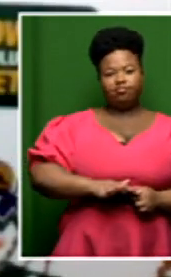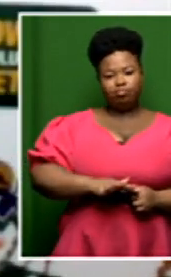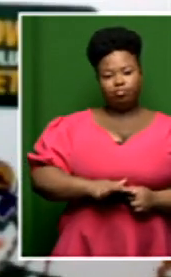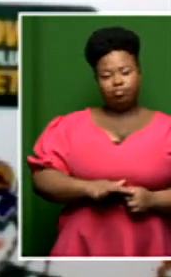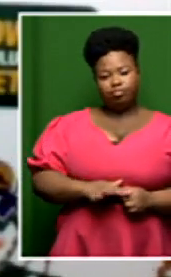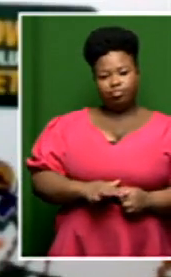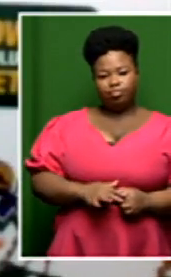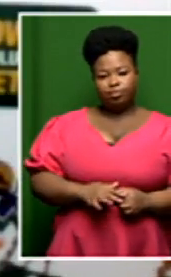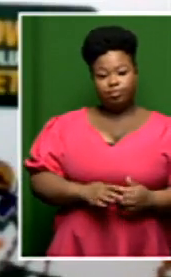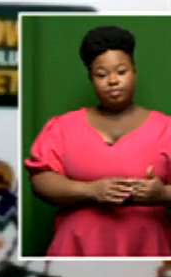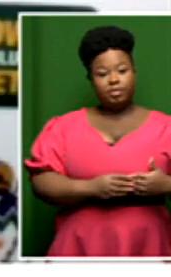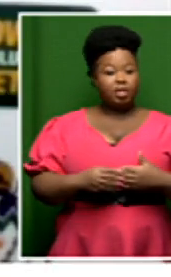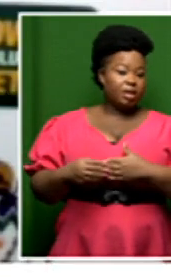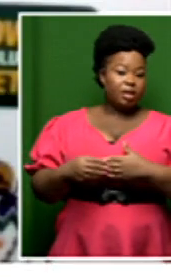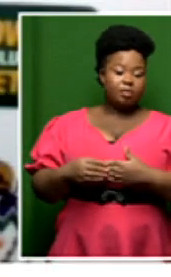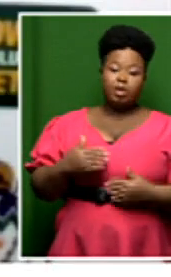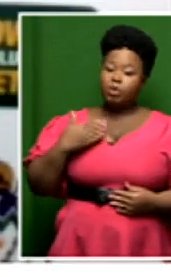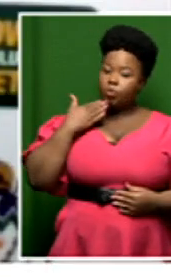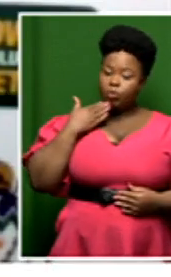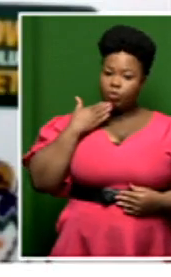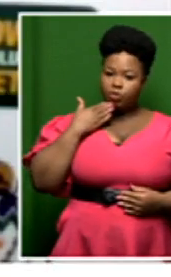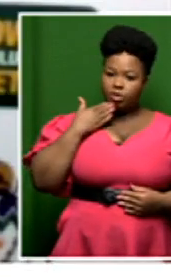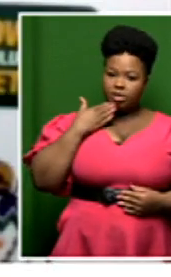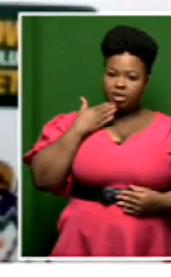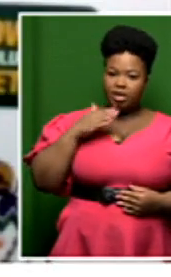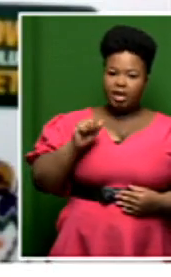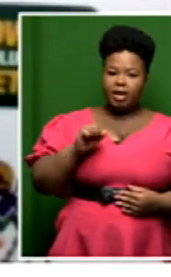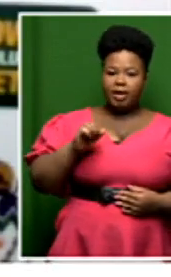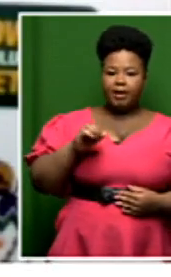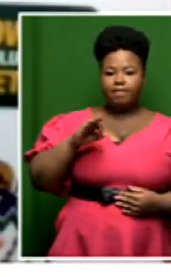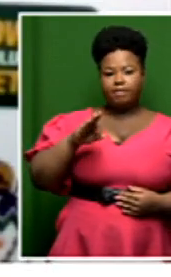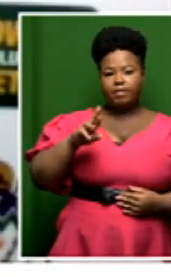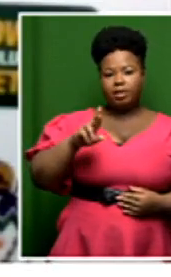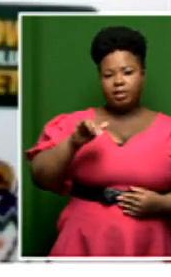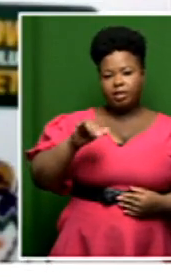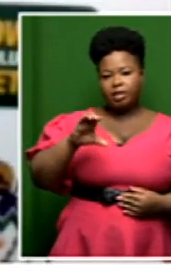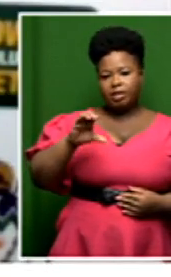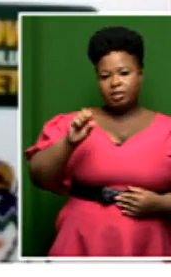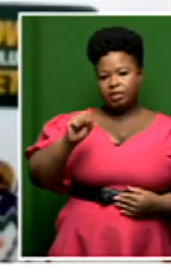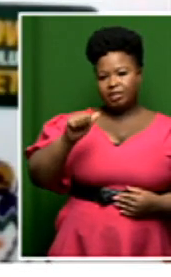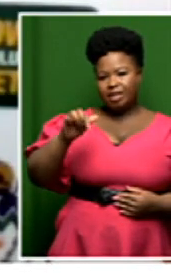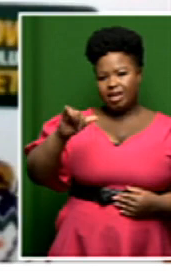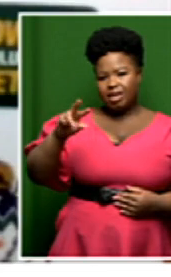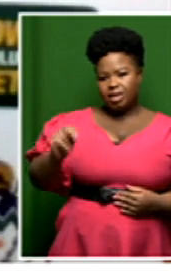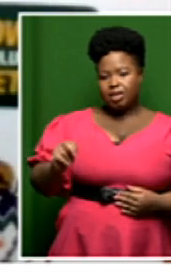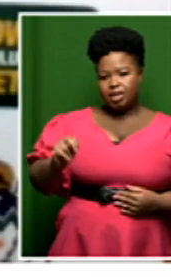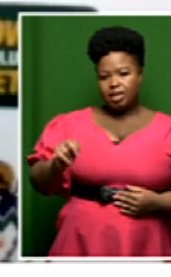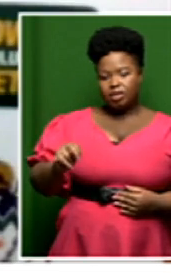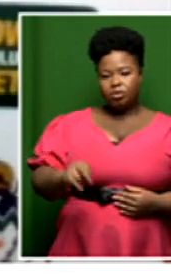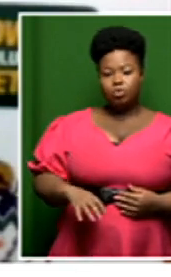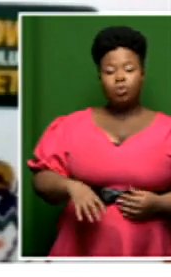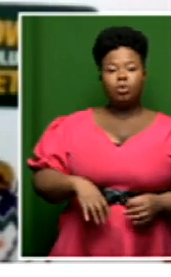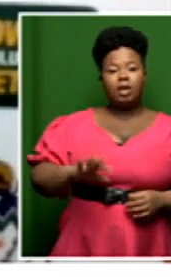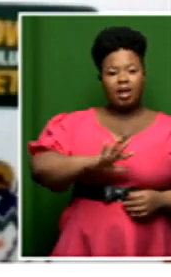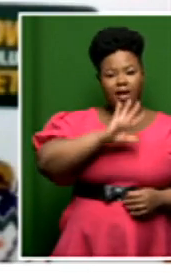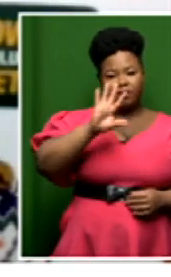which is led by the African Bank. The African Bank is the Africa Export